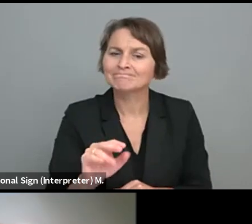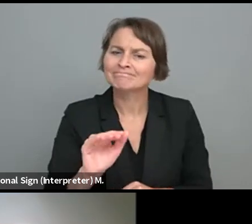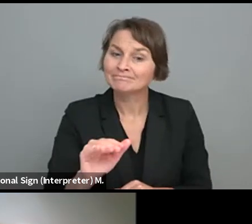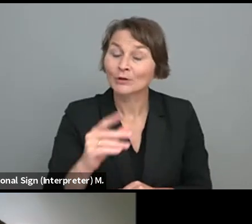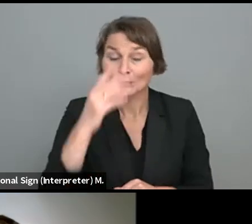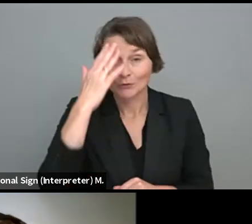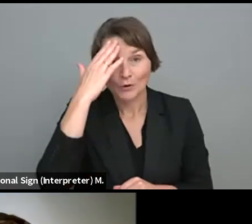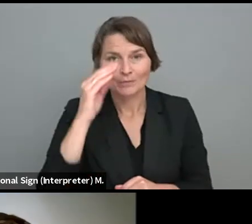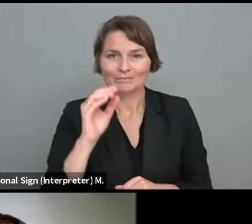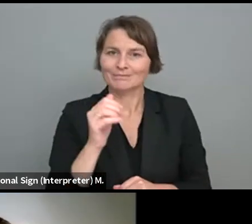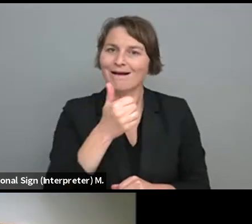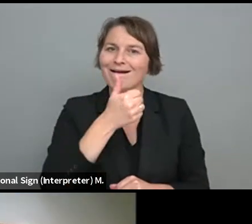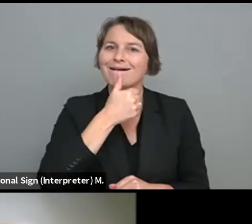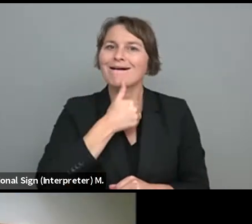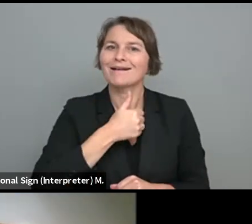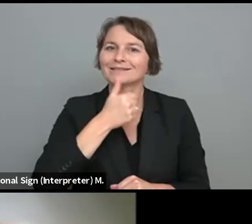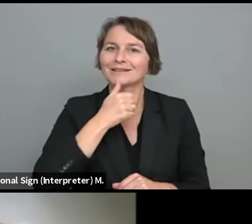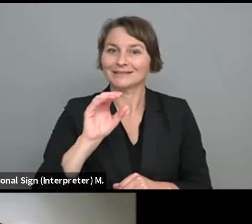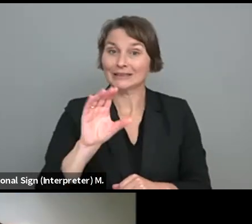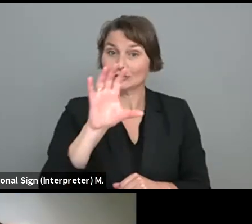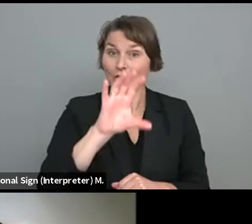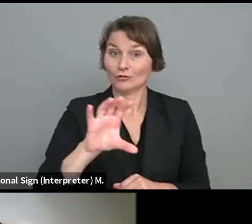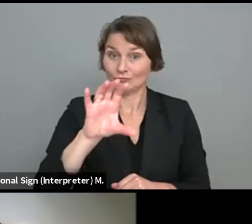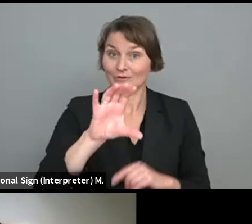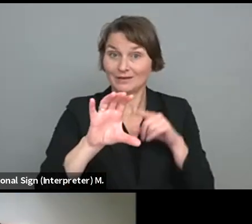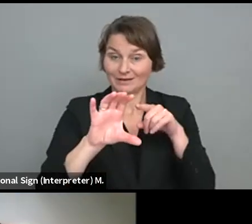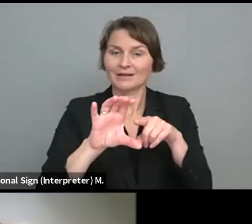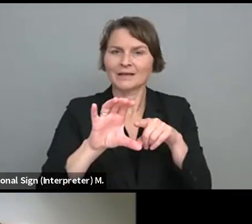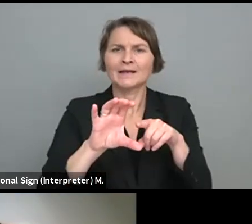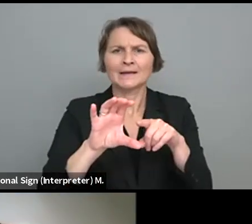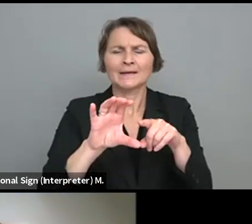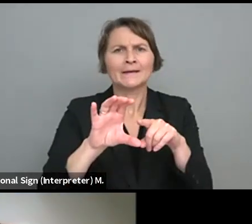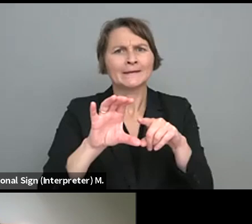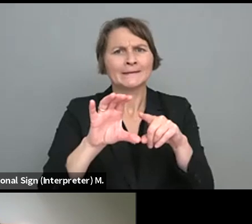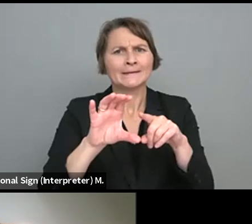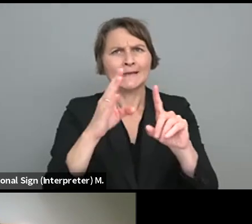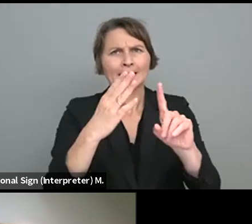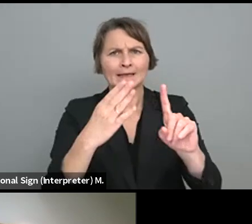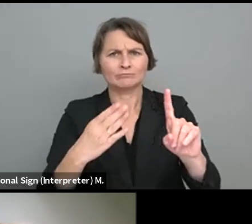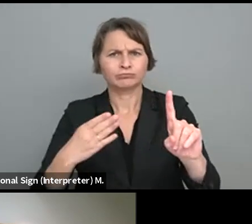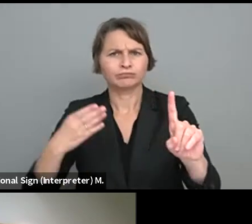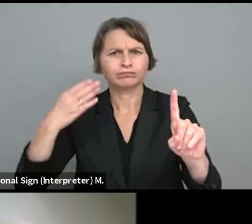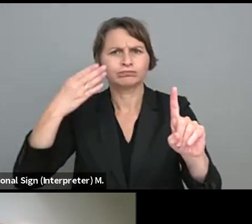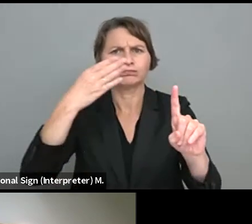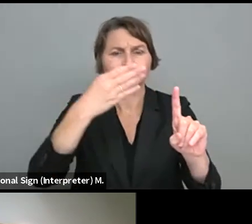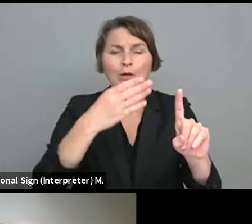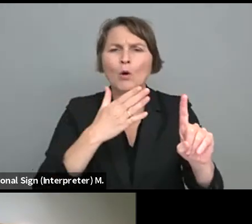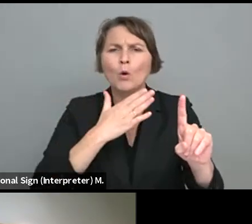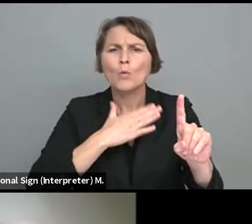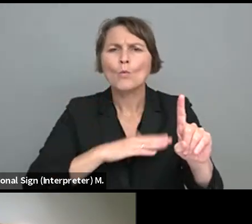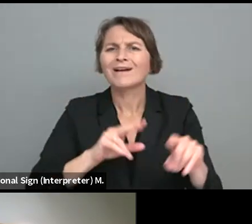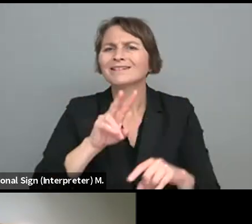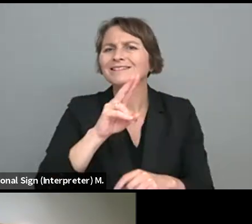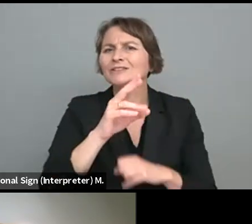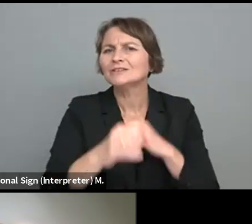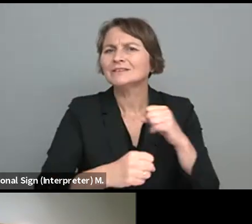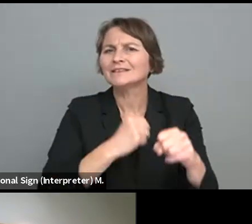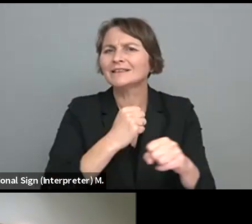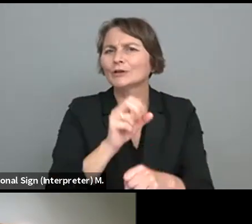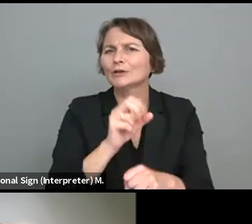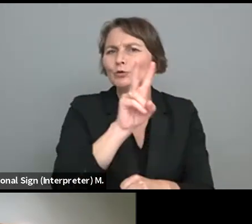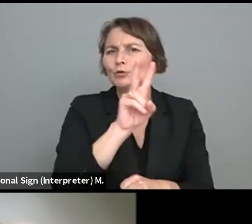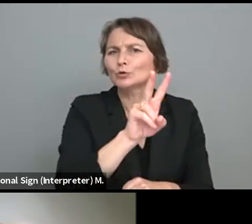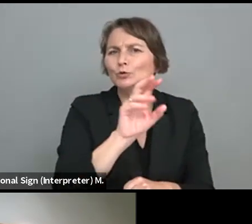itself an ambitious target of closing the gender pay gap completely by 2022. If you